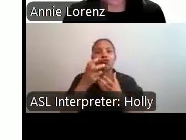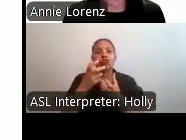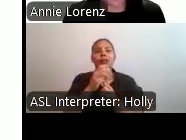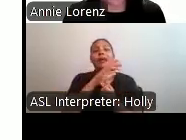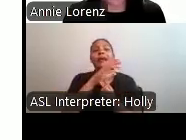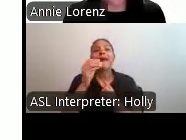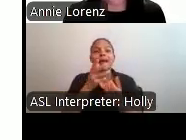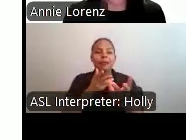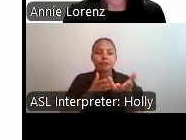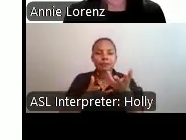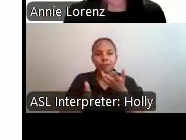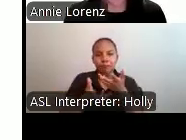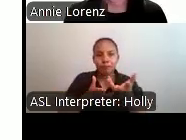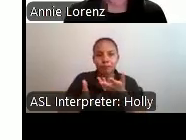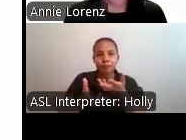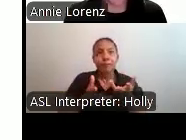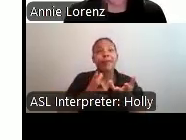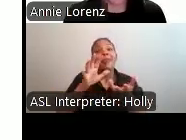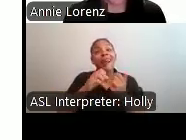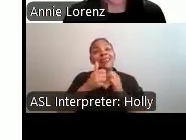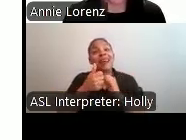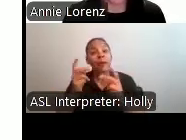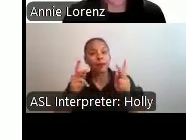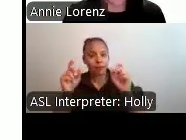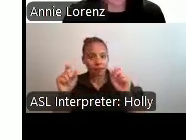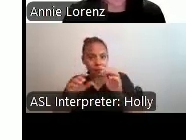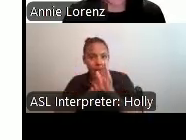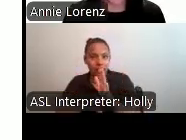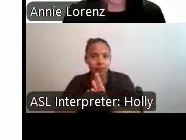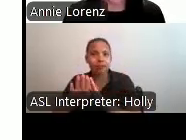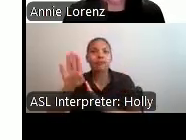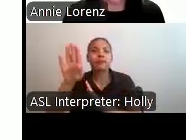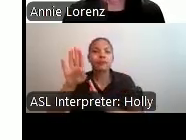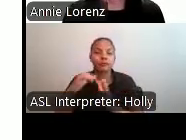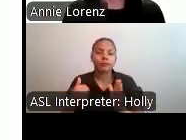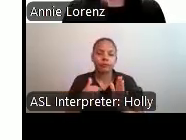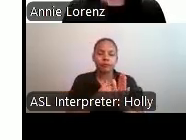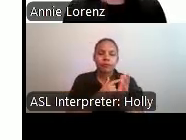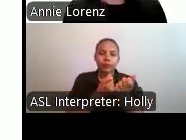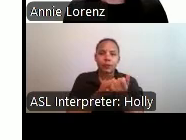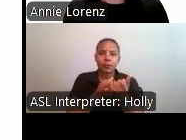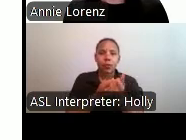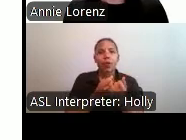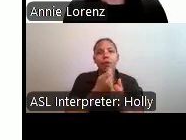both employment and mental well-being. Next slide.